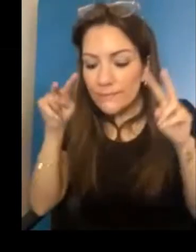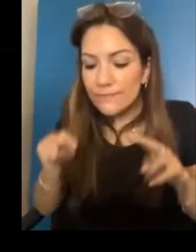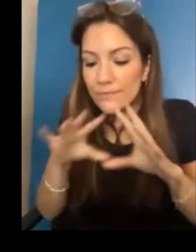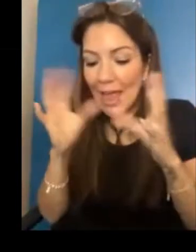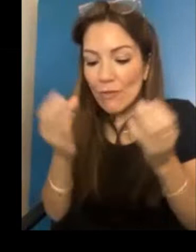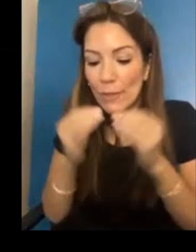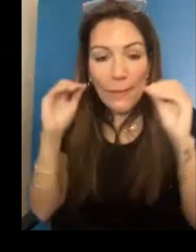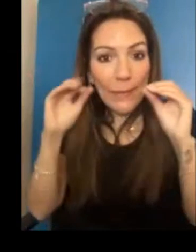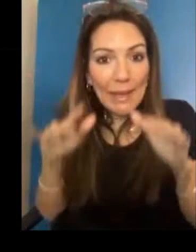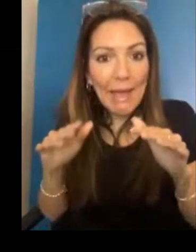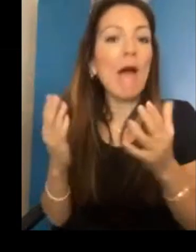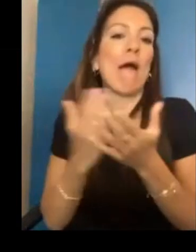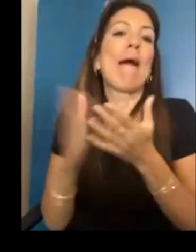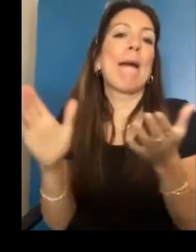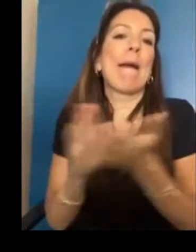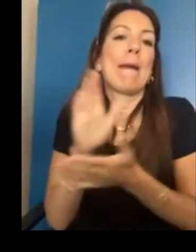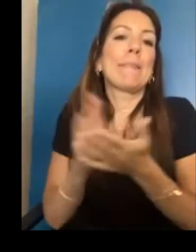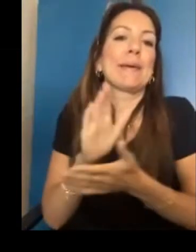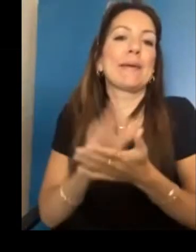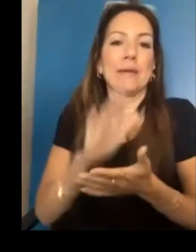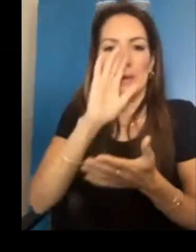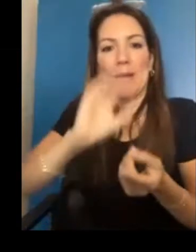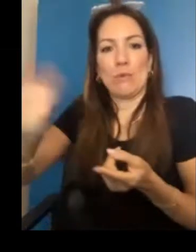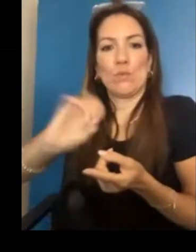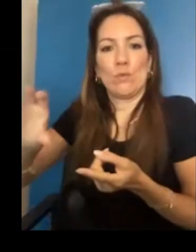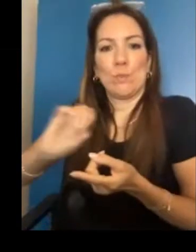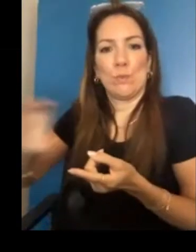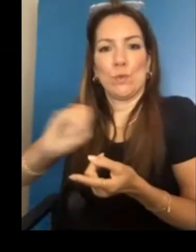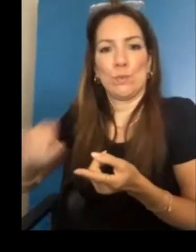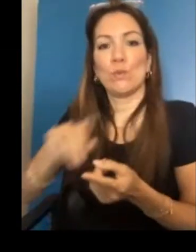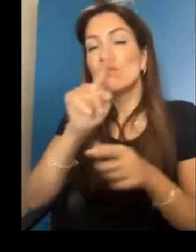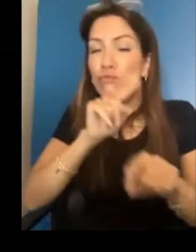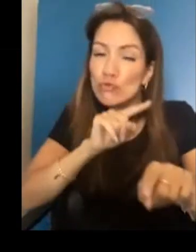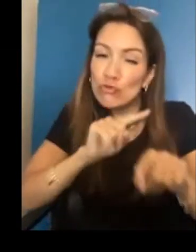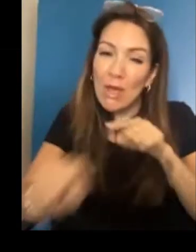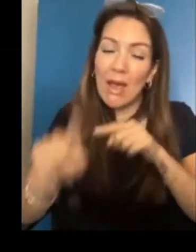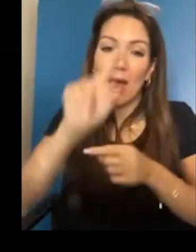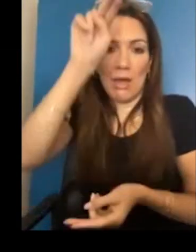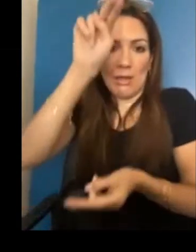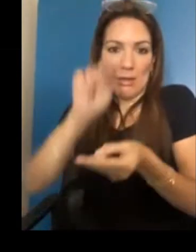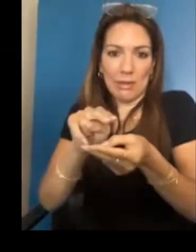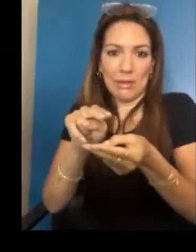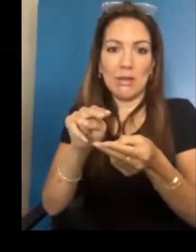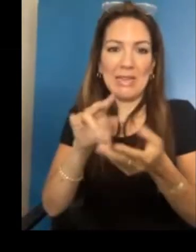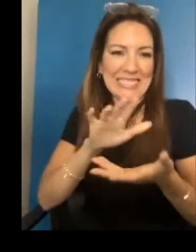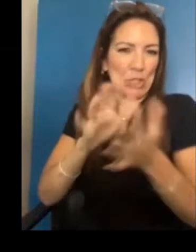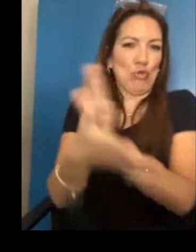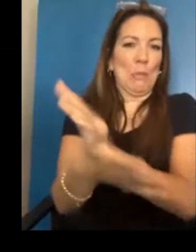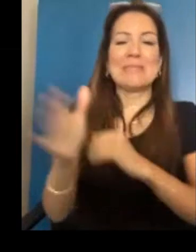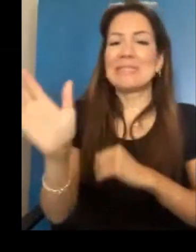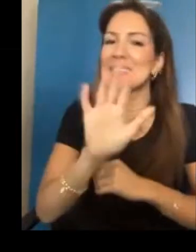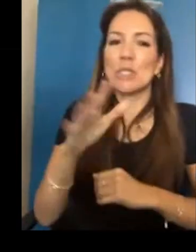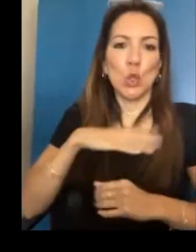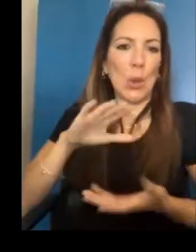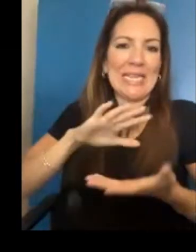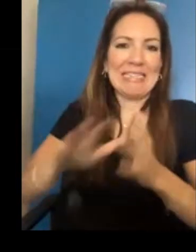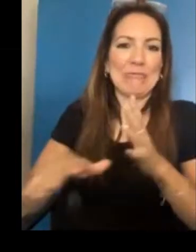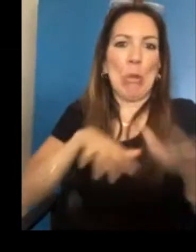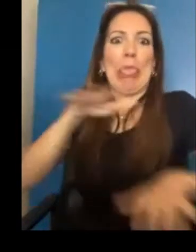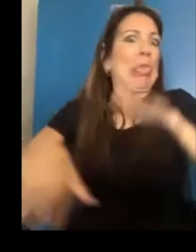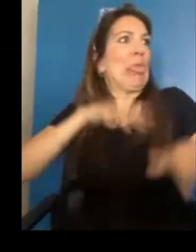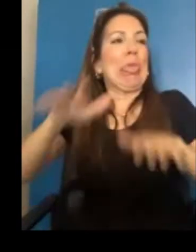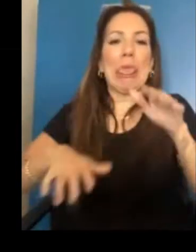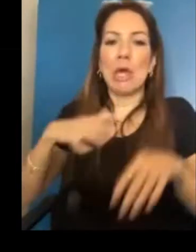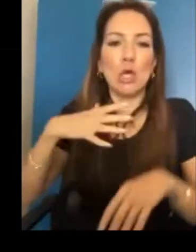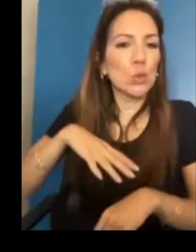still there. And what we want to do is just try and reduce the amount of disruption that is going on for our service